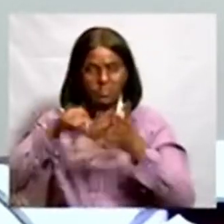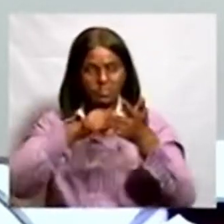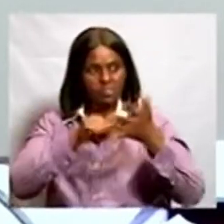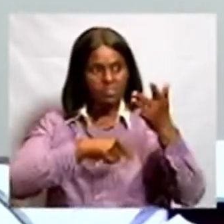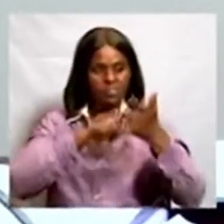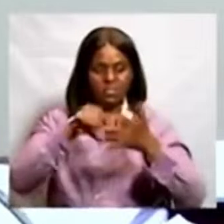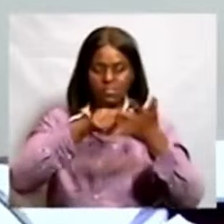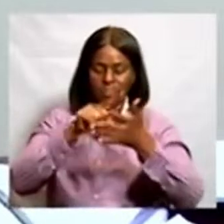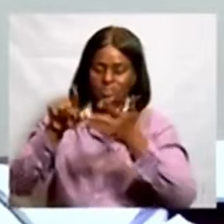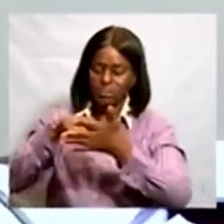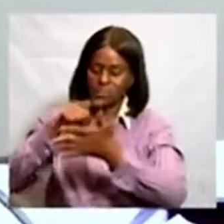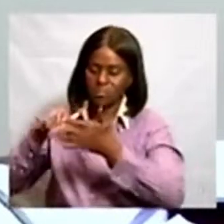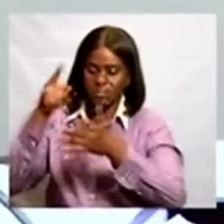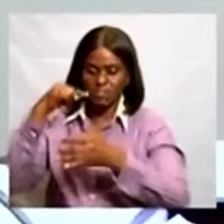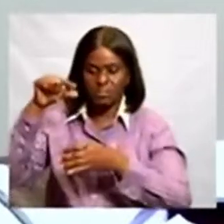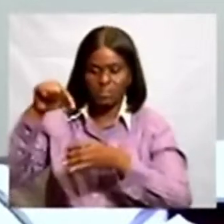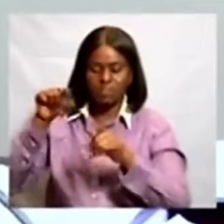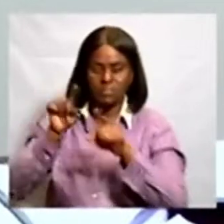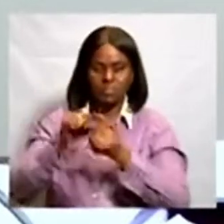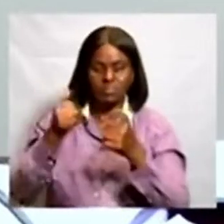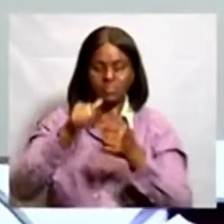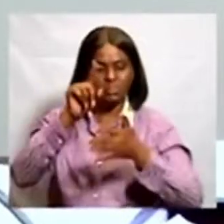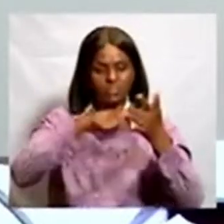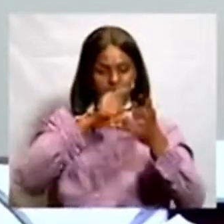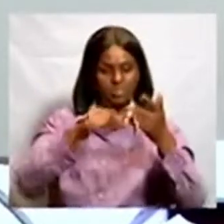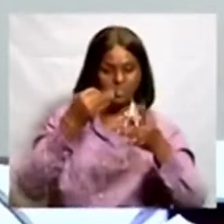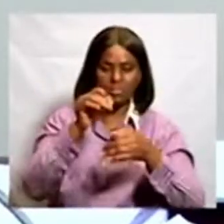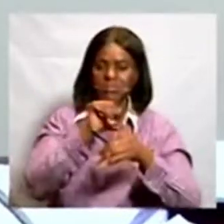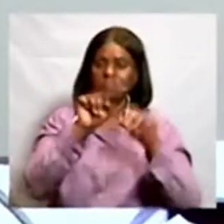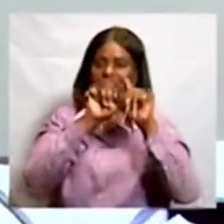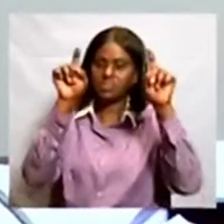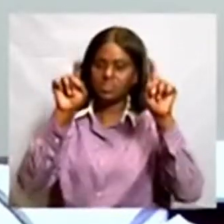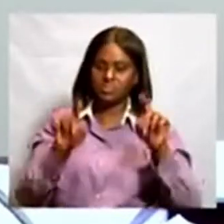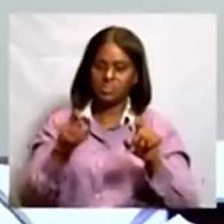of a qualification and revocation of a certificate of